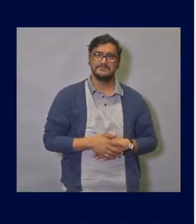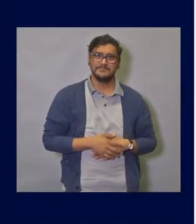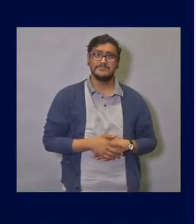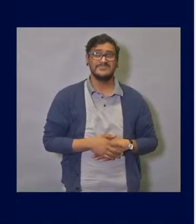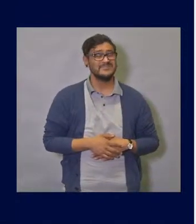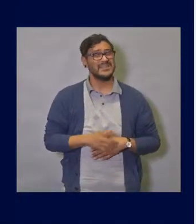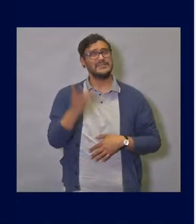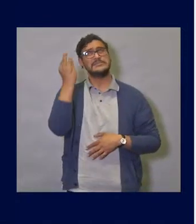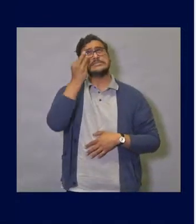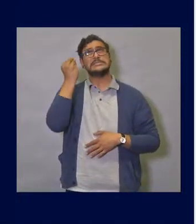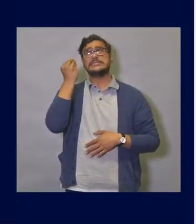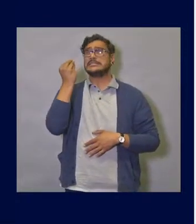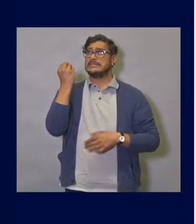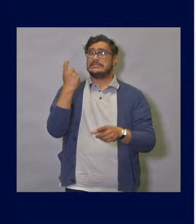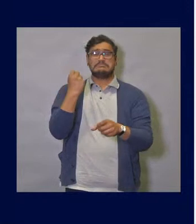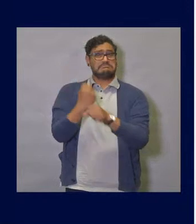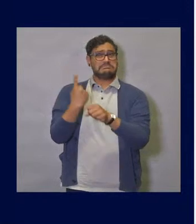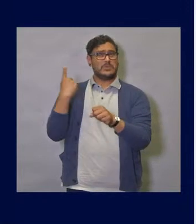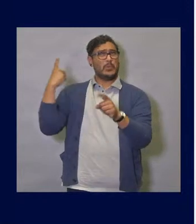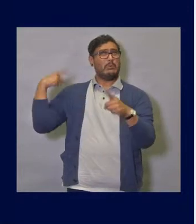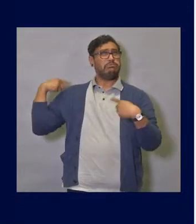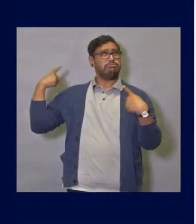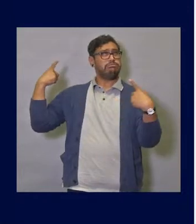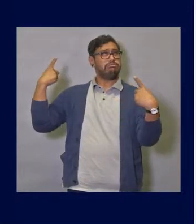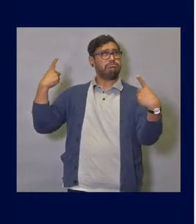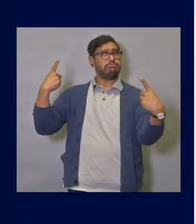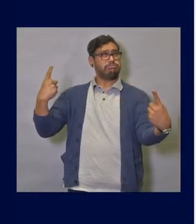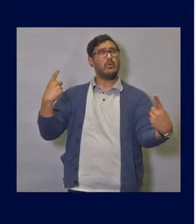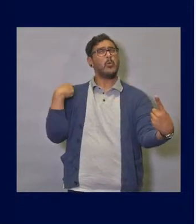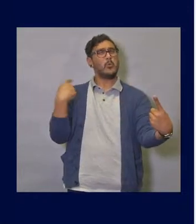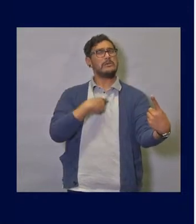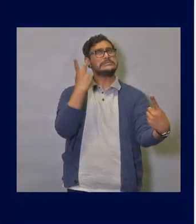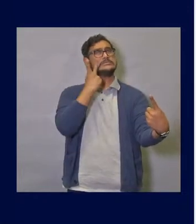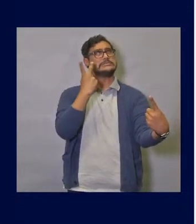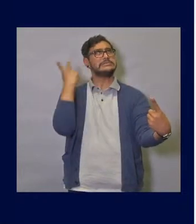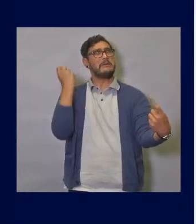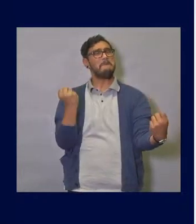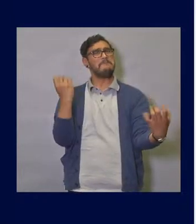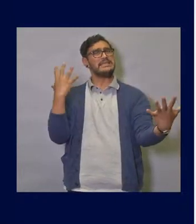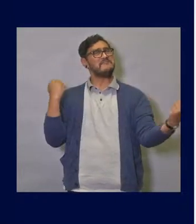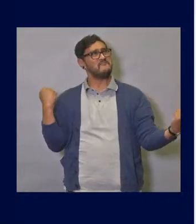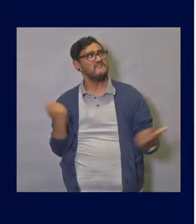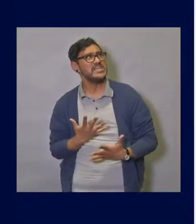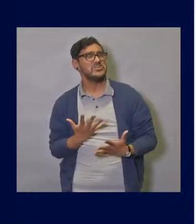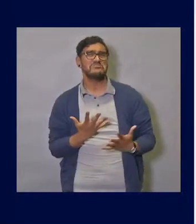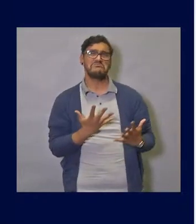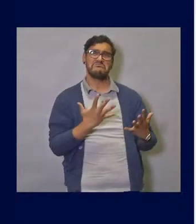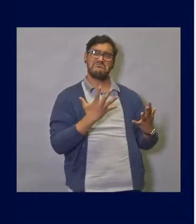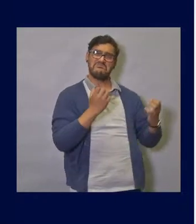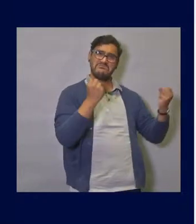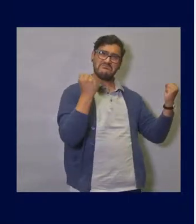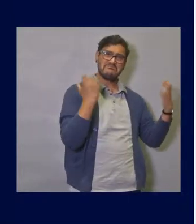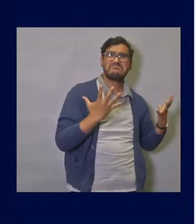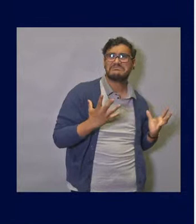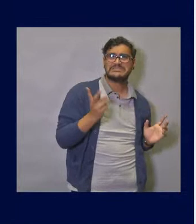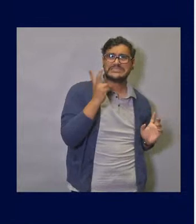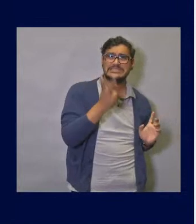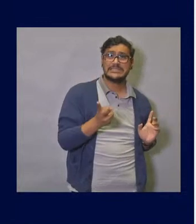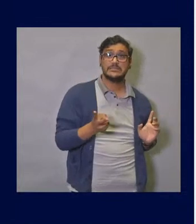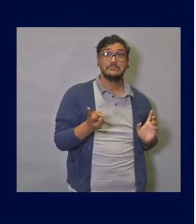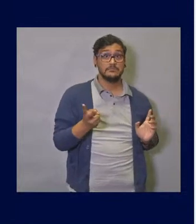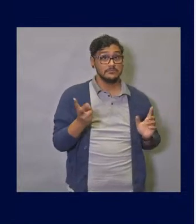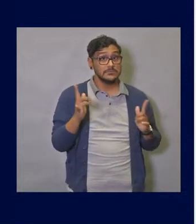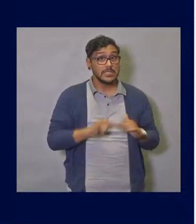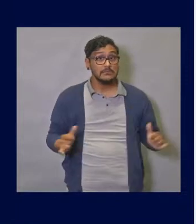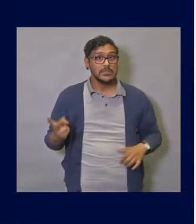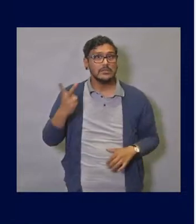past year, we cannot help but reflect on all the fear and tragedy so many experienced. We've also witnessed heroism in the face of